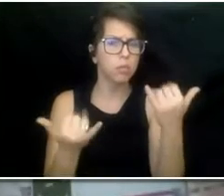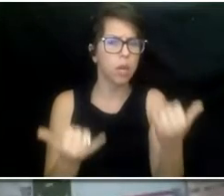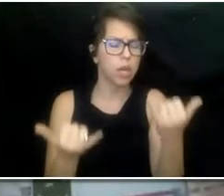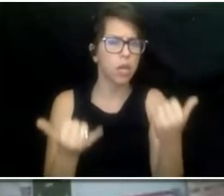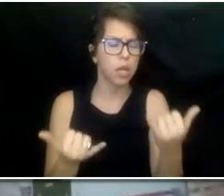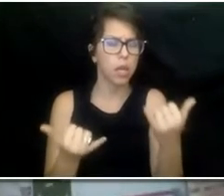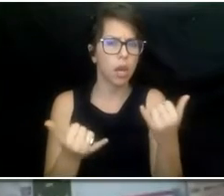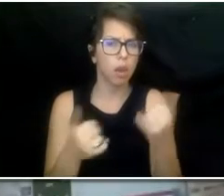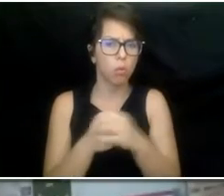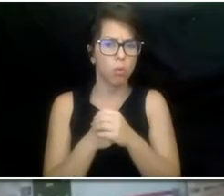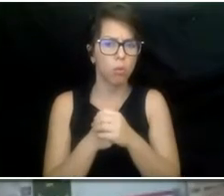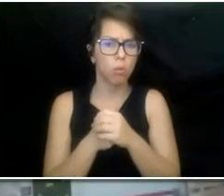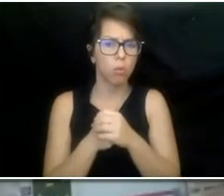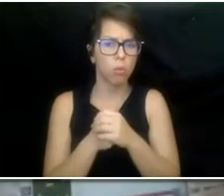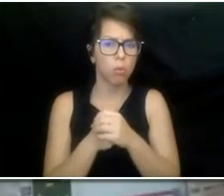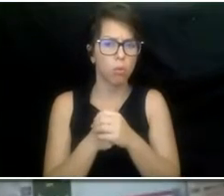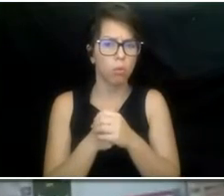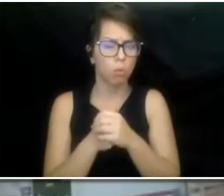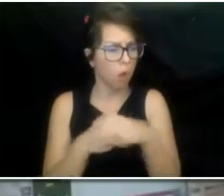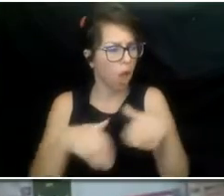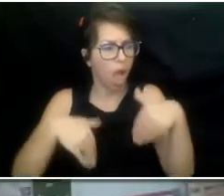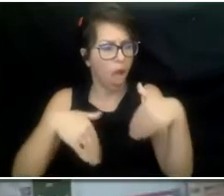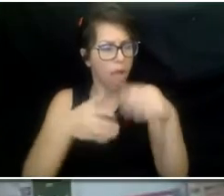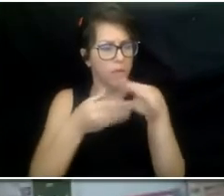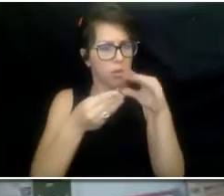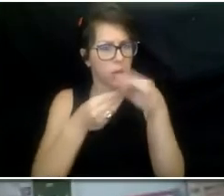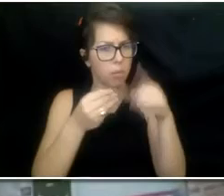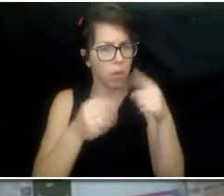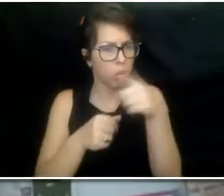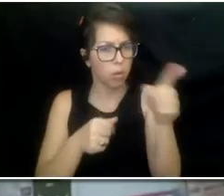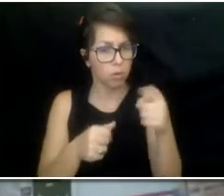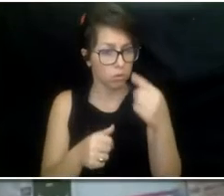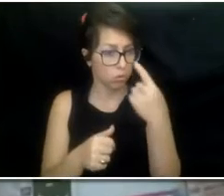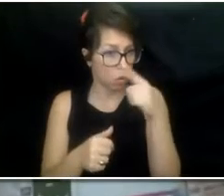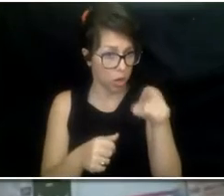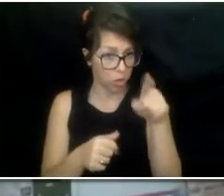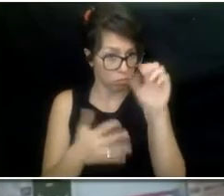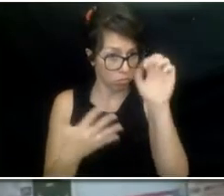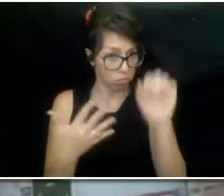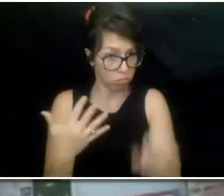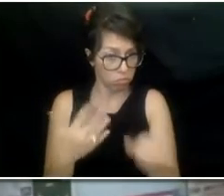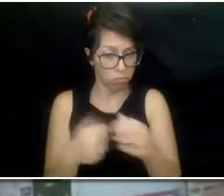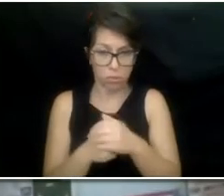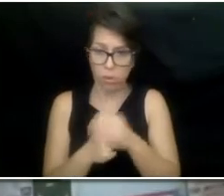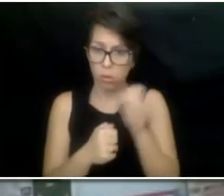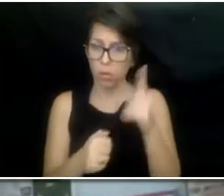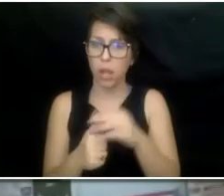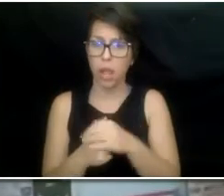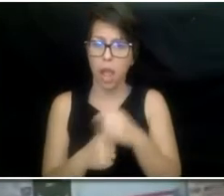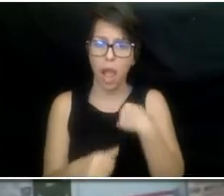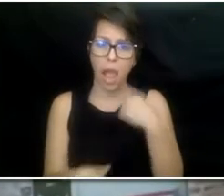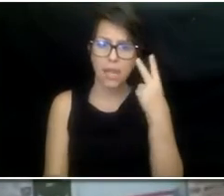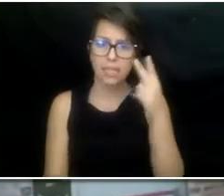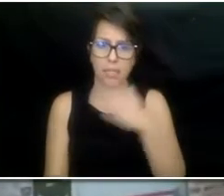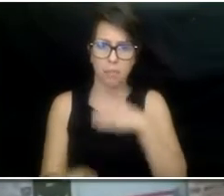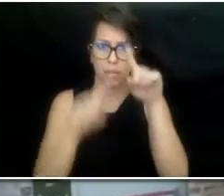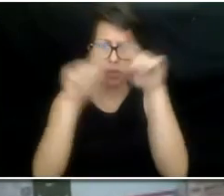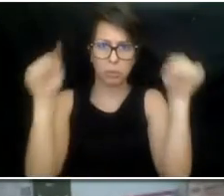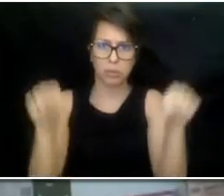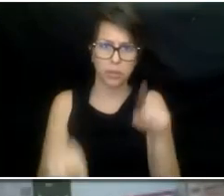member lanman council member Cohen um council member